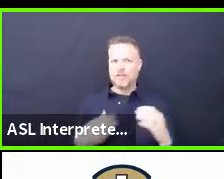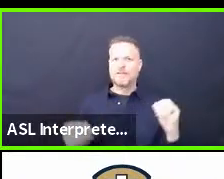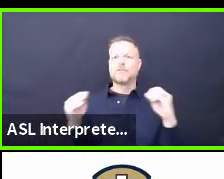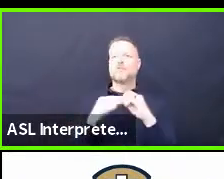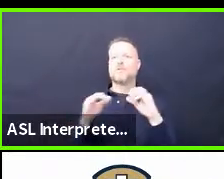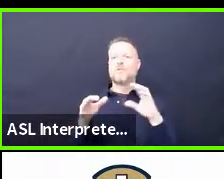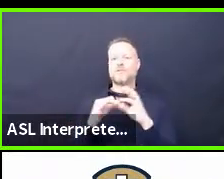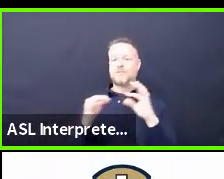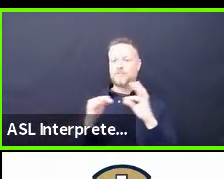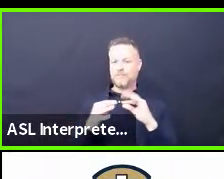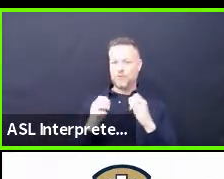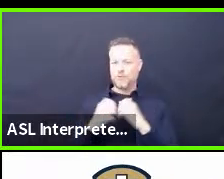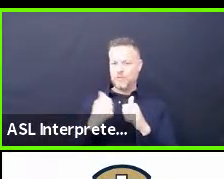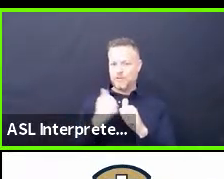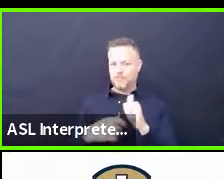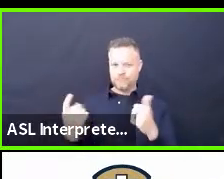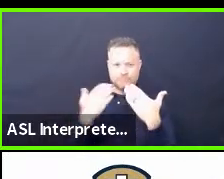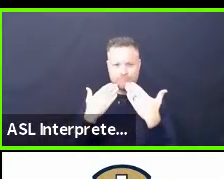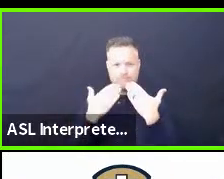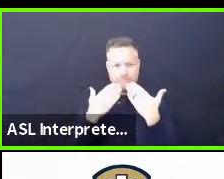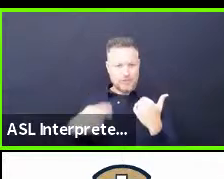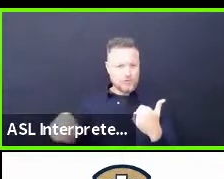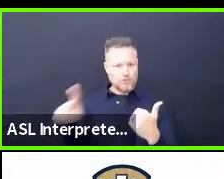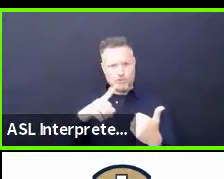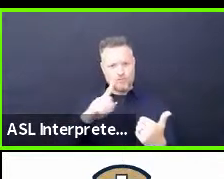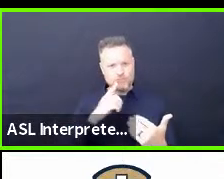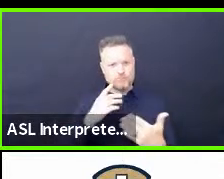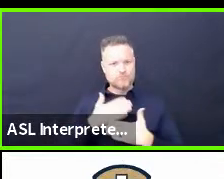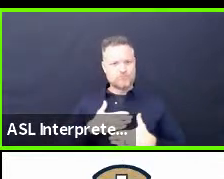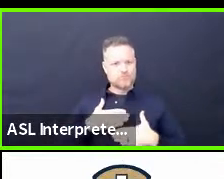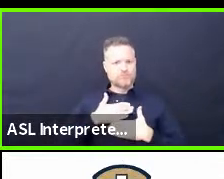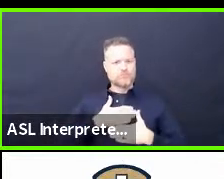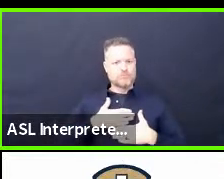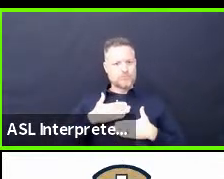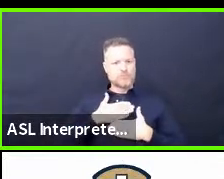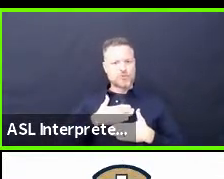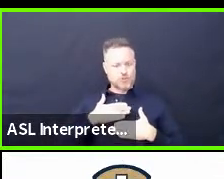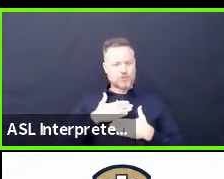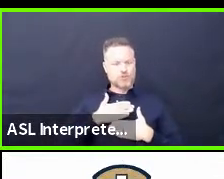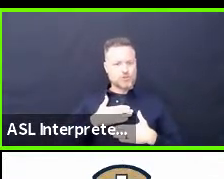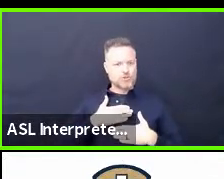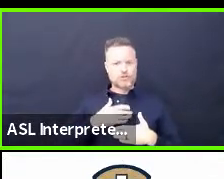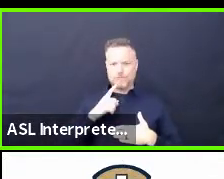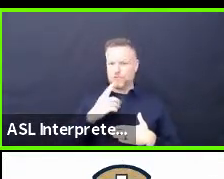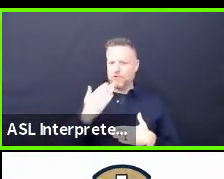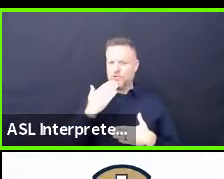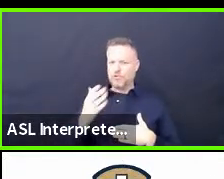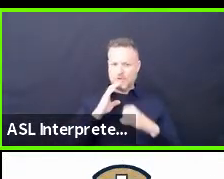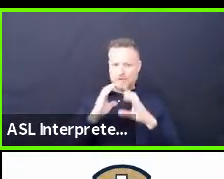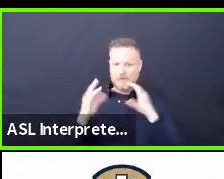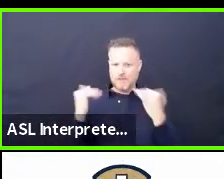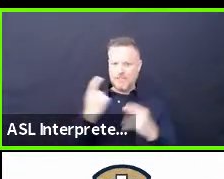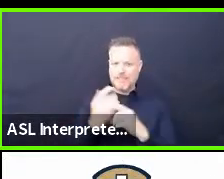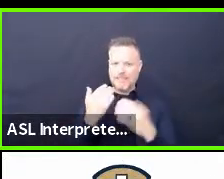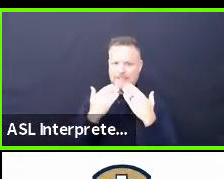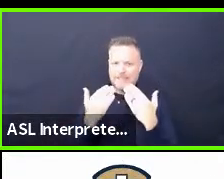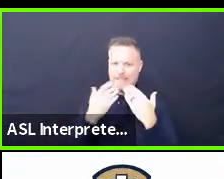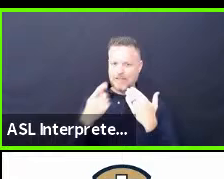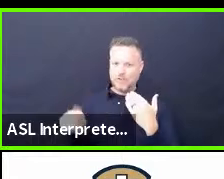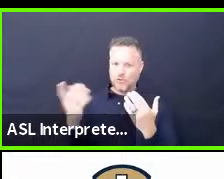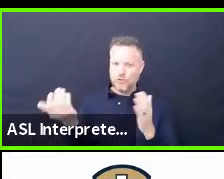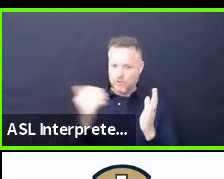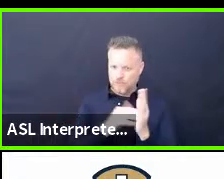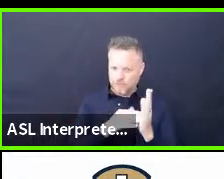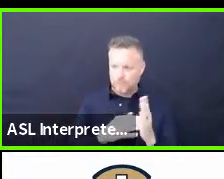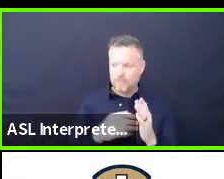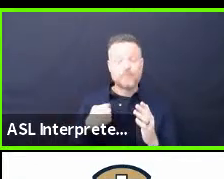from everyone. But thank you so much. We really do appreciate a robust conversation. So thanks again. And I